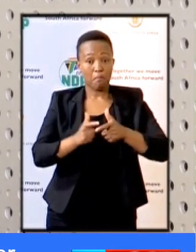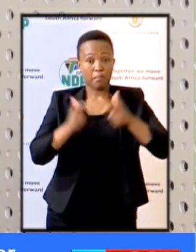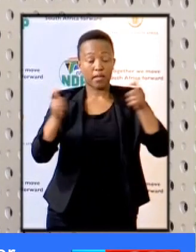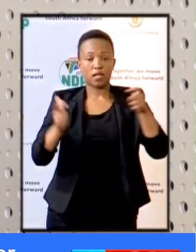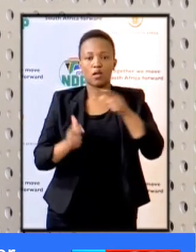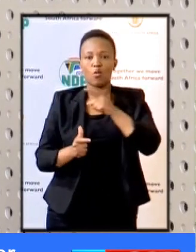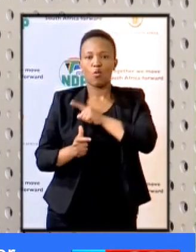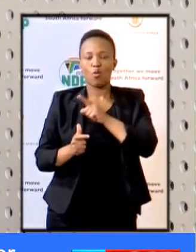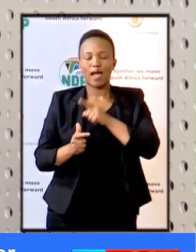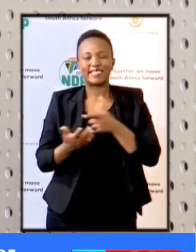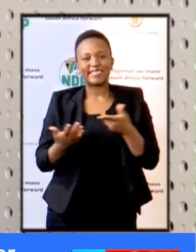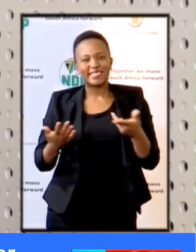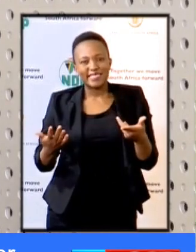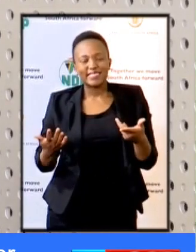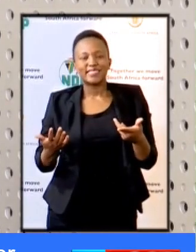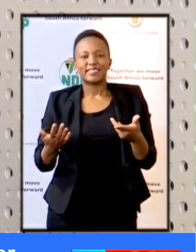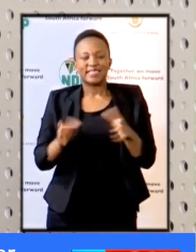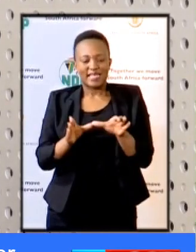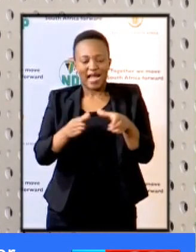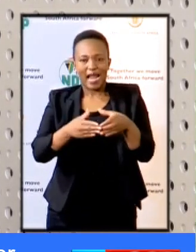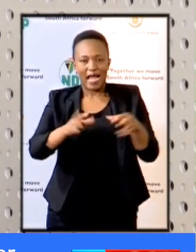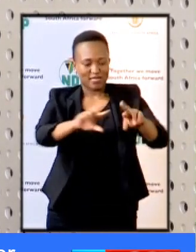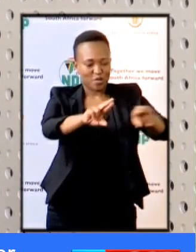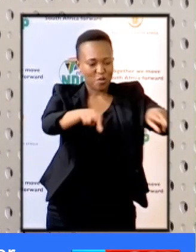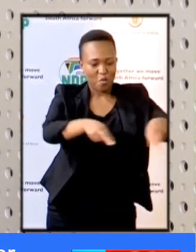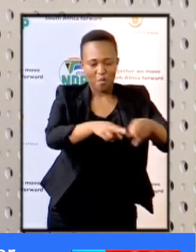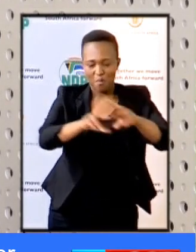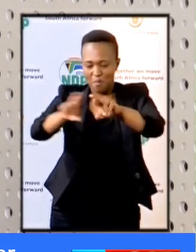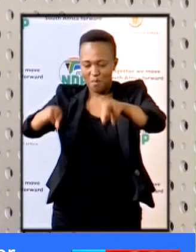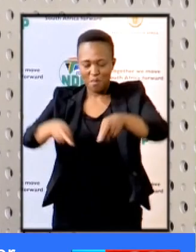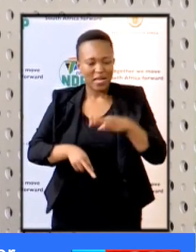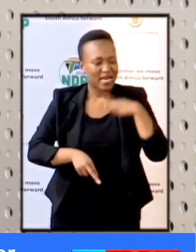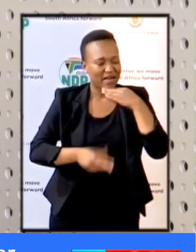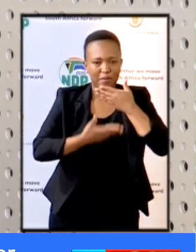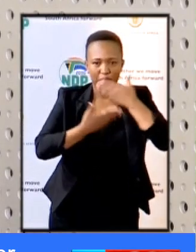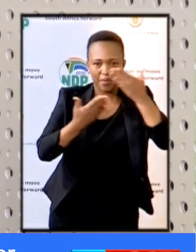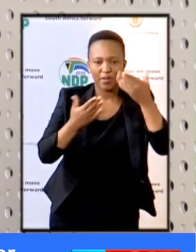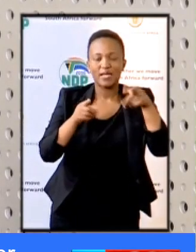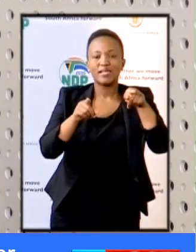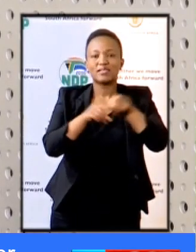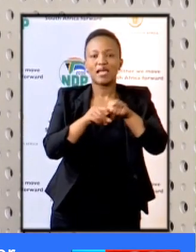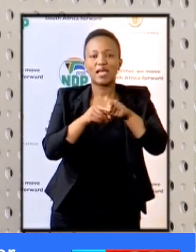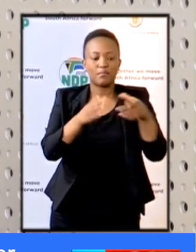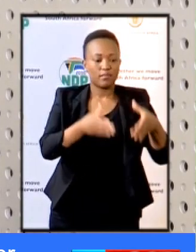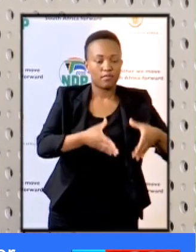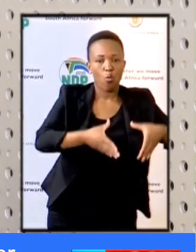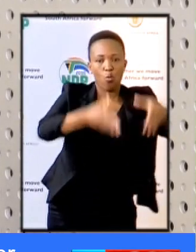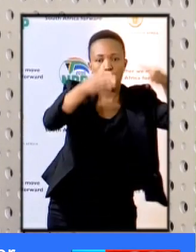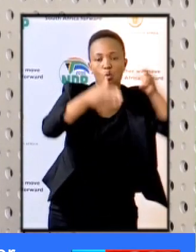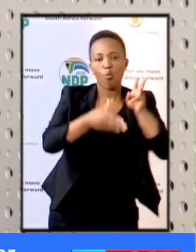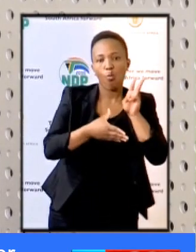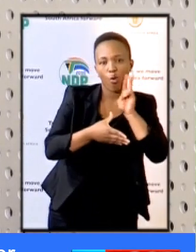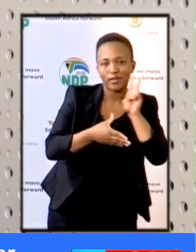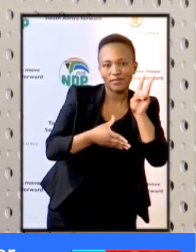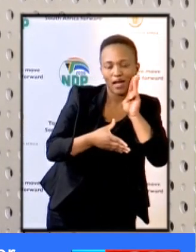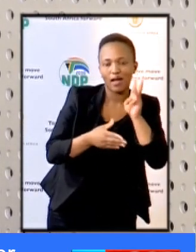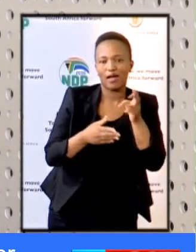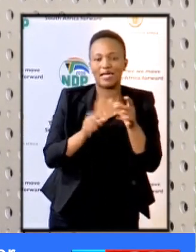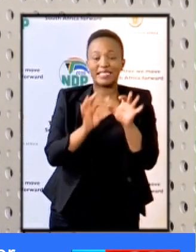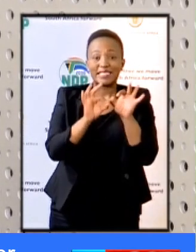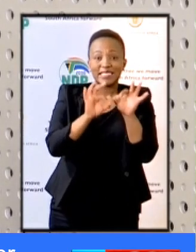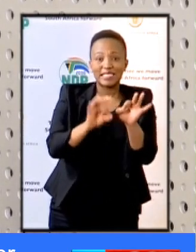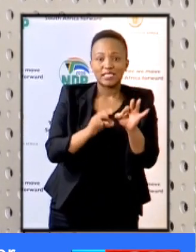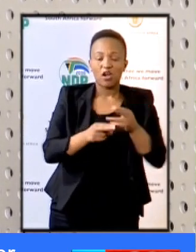shortages of classrooms, but also the provision of water tanks and the provision of water and proper